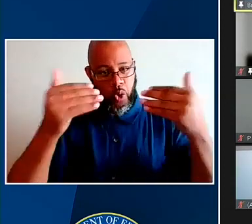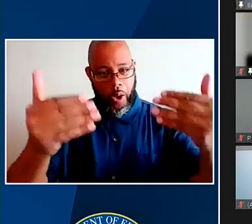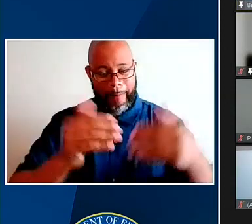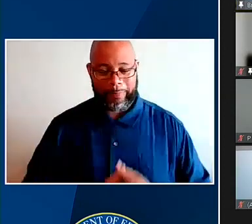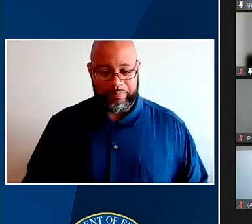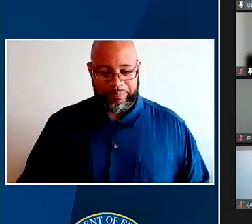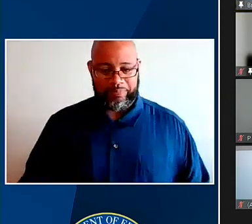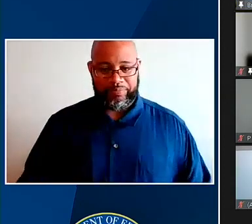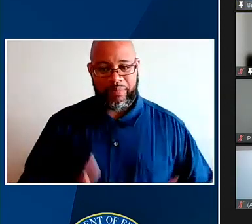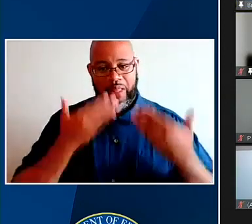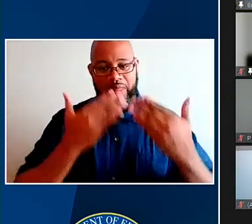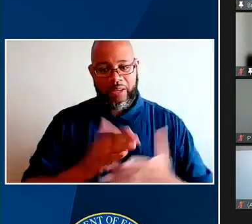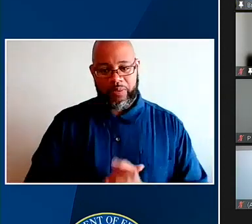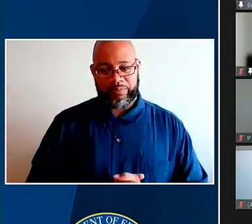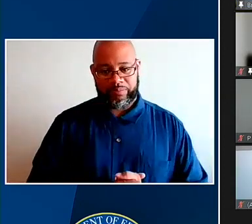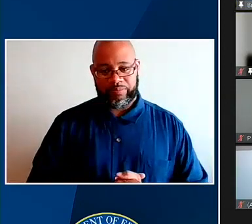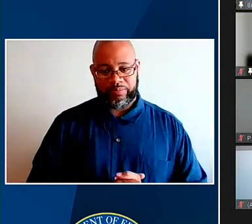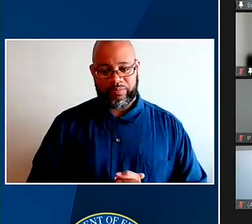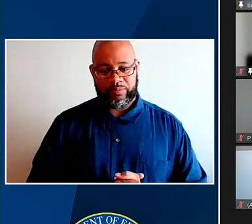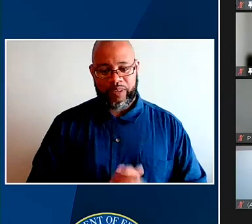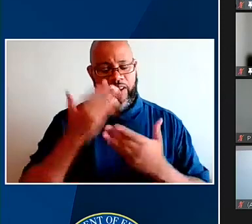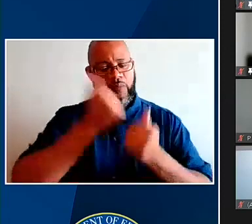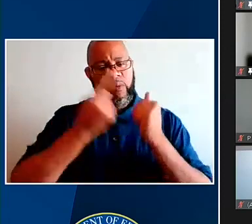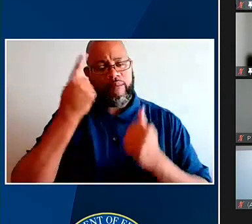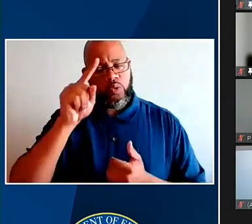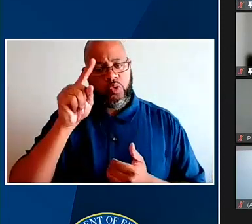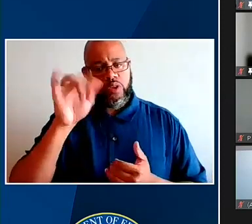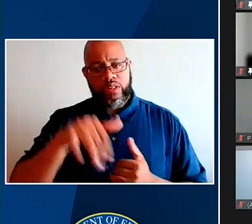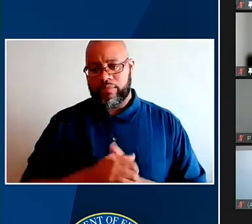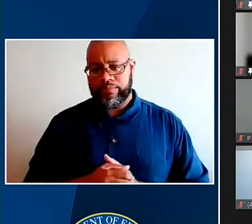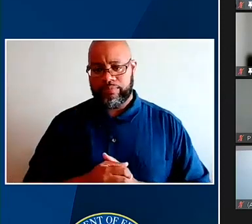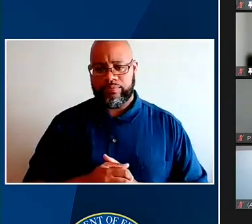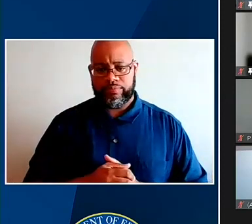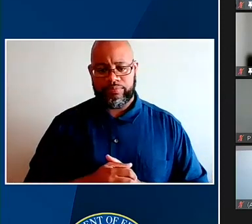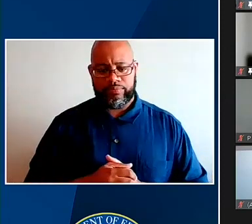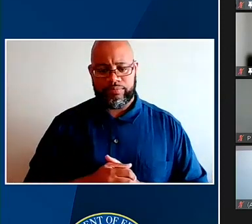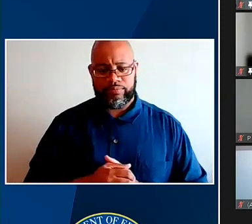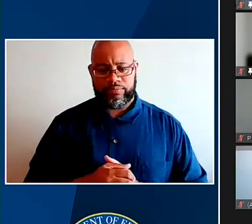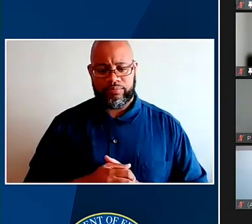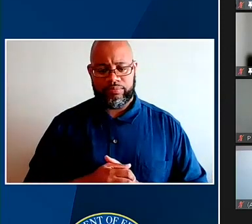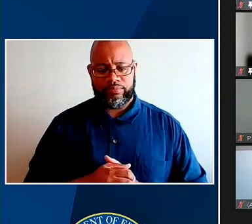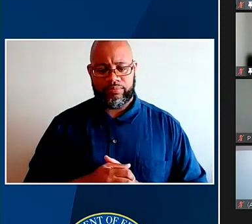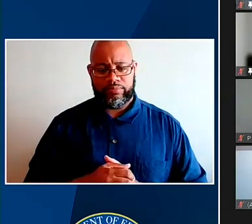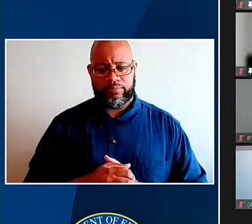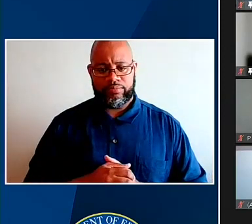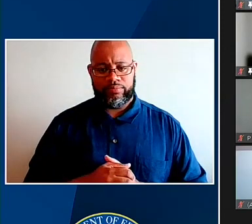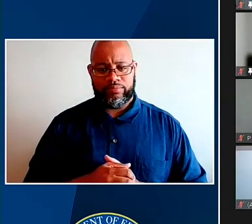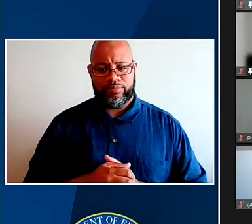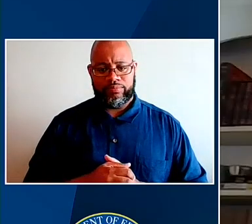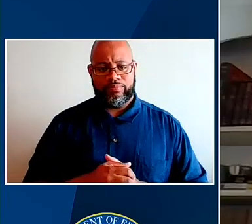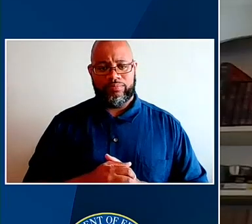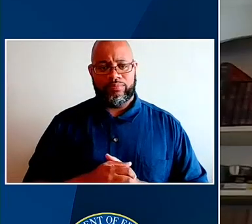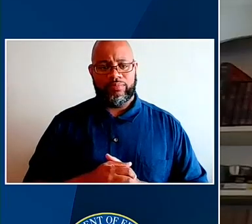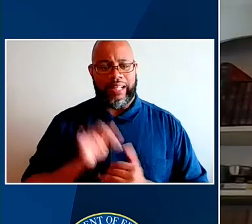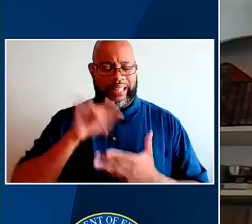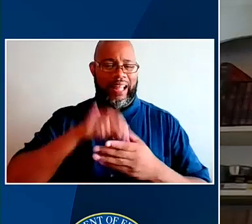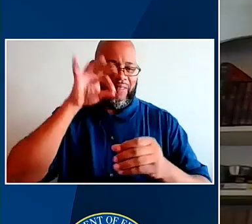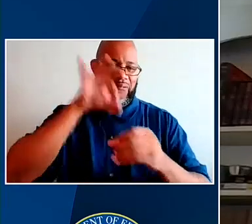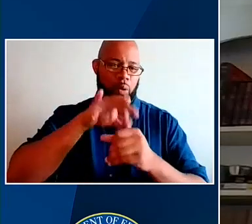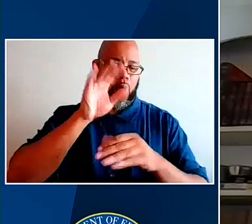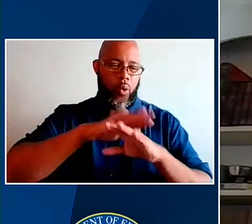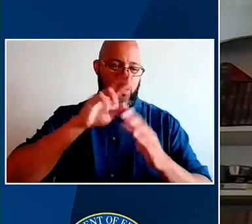Thank you, Bray. I want to thank everybody for that vote of confidence